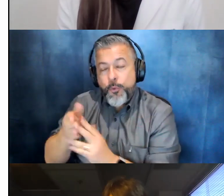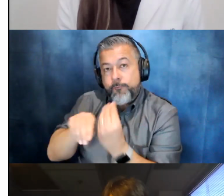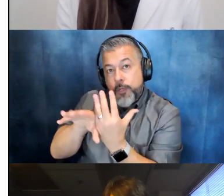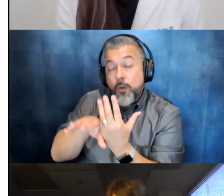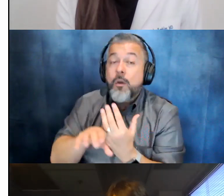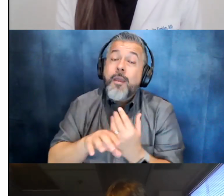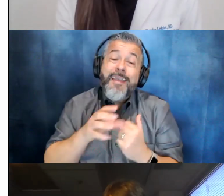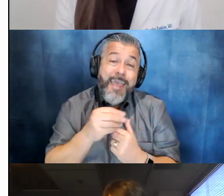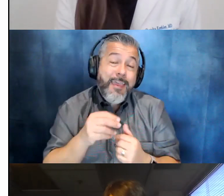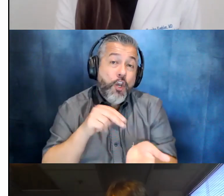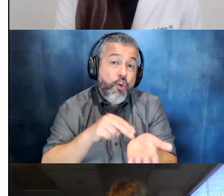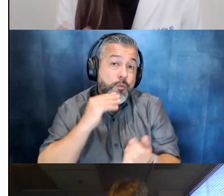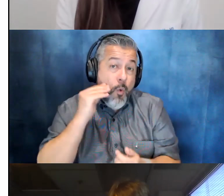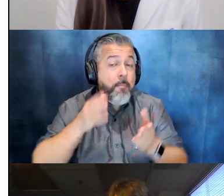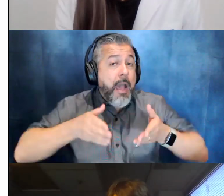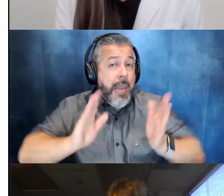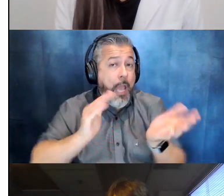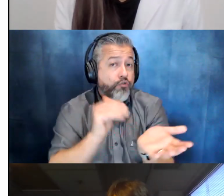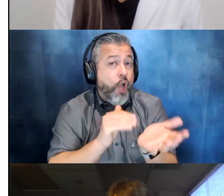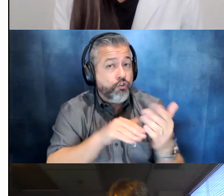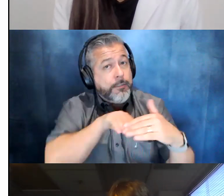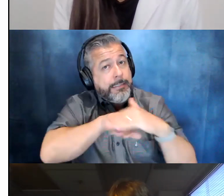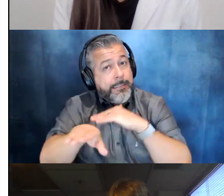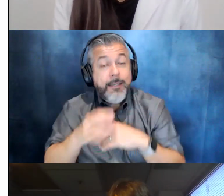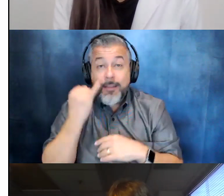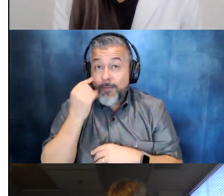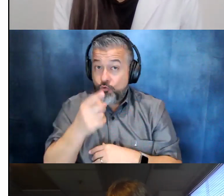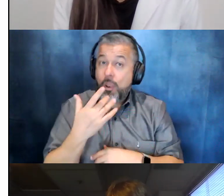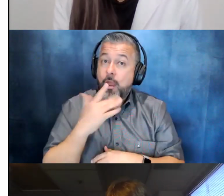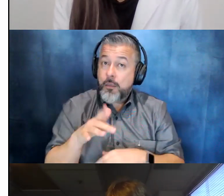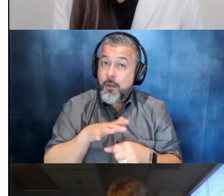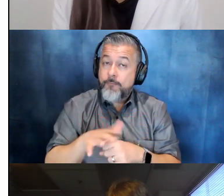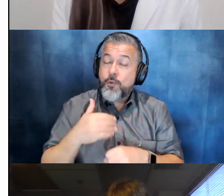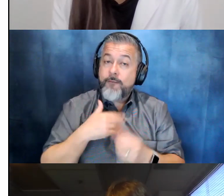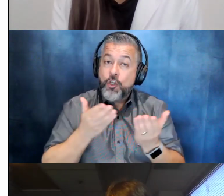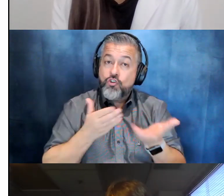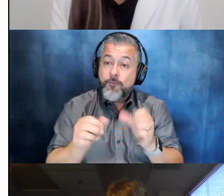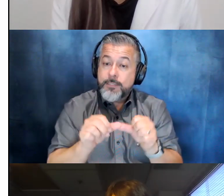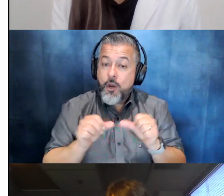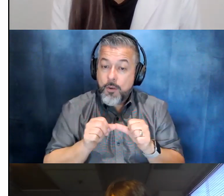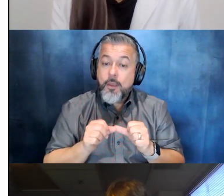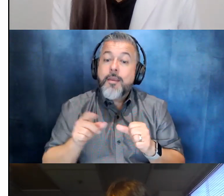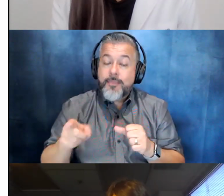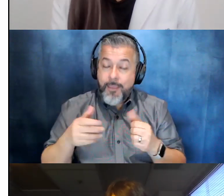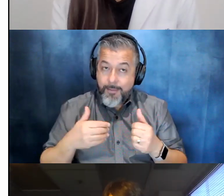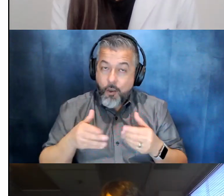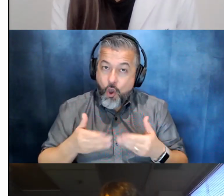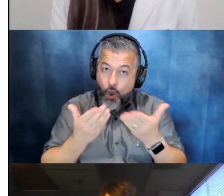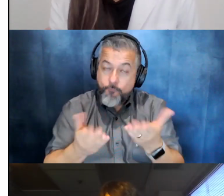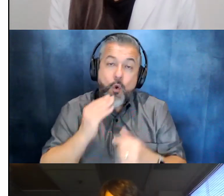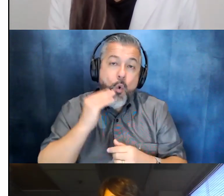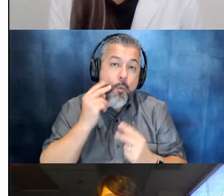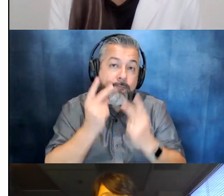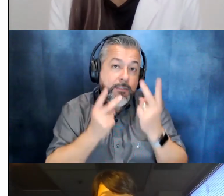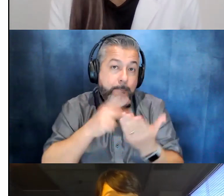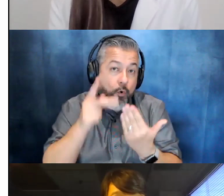So Mm-hmm. if you're lucky enough to be in a service area where there is a home visit program, Mm-hmm.